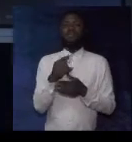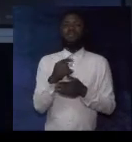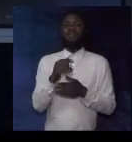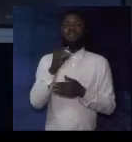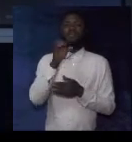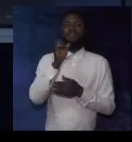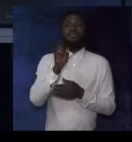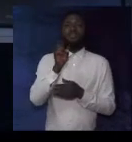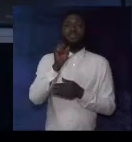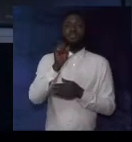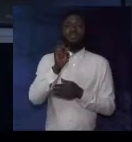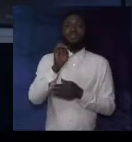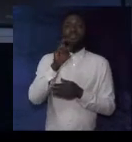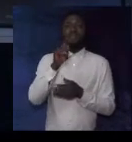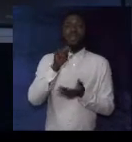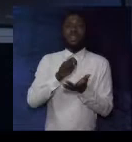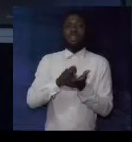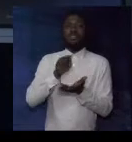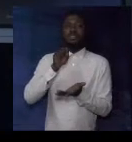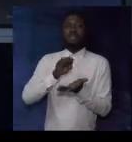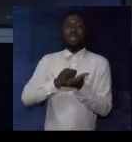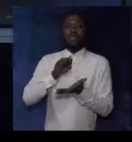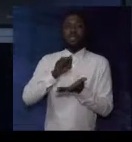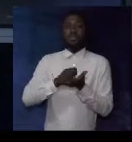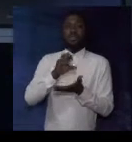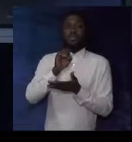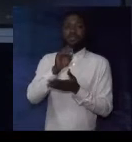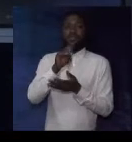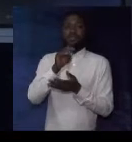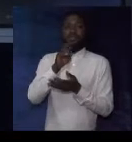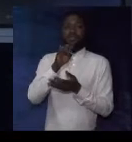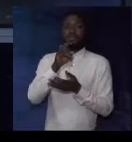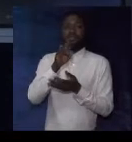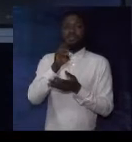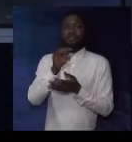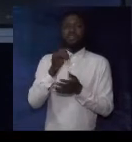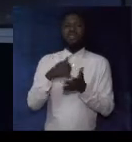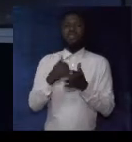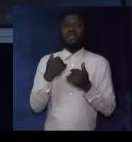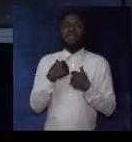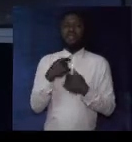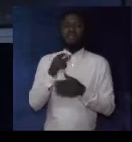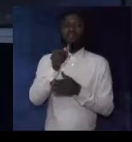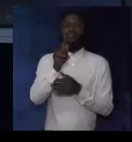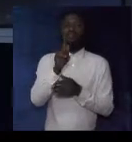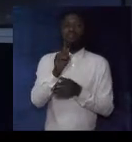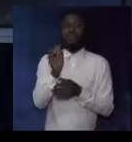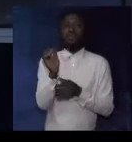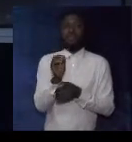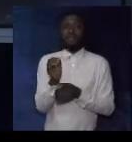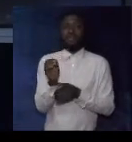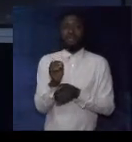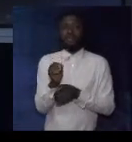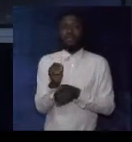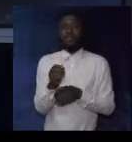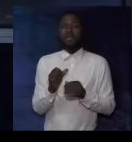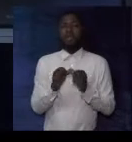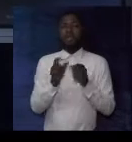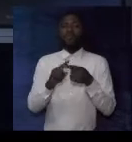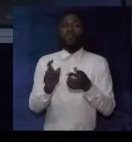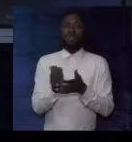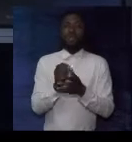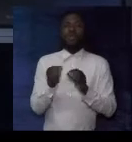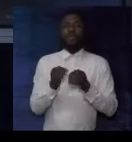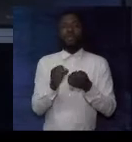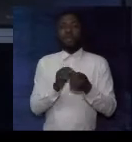And then after the quintillion, you have the sextillion. The sextillion has 21 zeros. Okay, keep